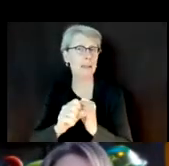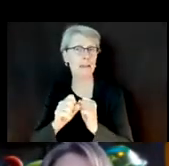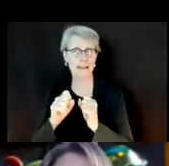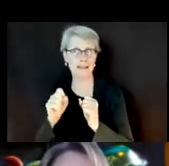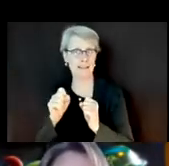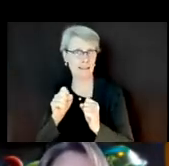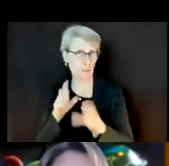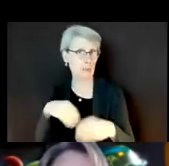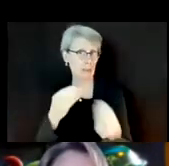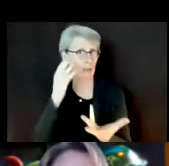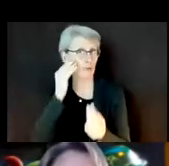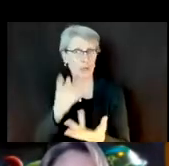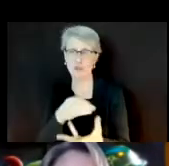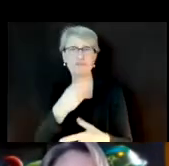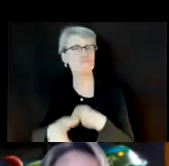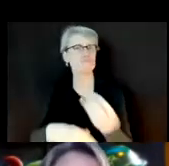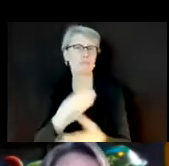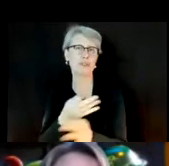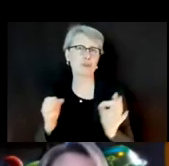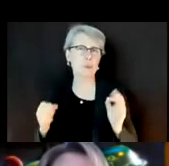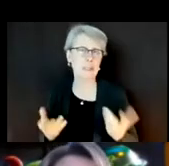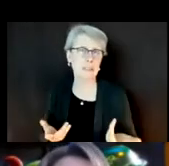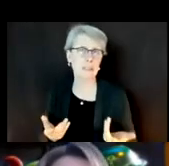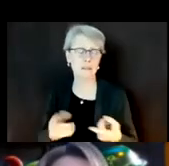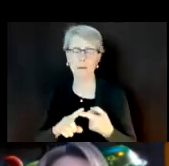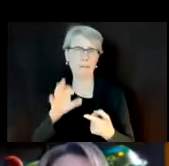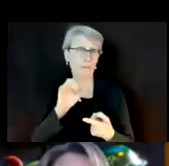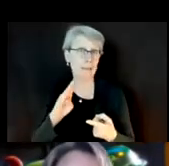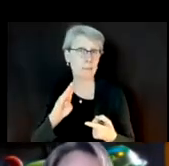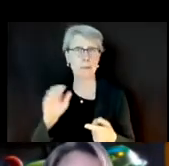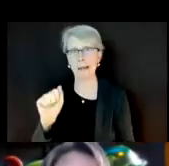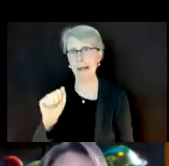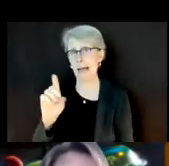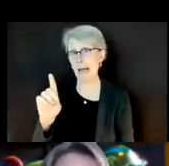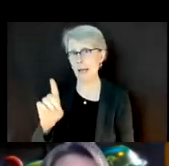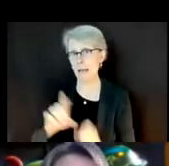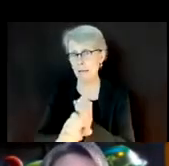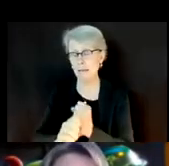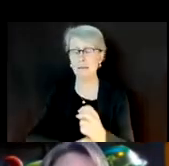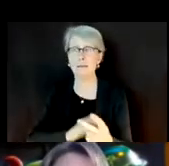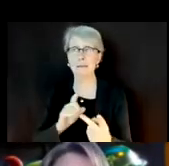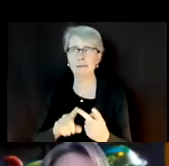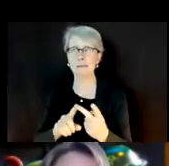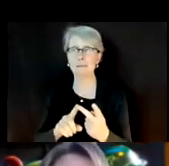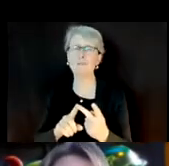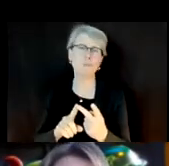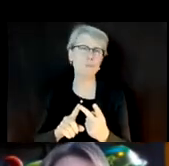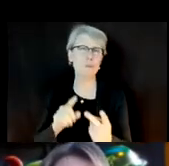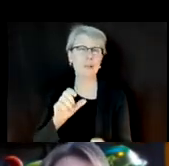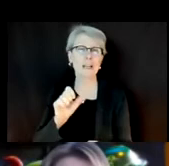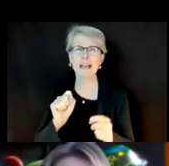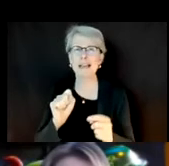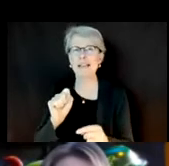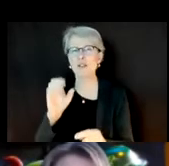free. So whether it's Facebook's ad platform, or in this case, it would be the search engine's